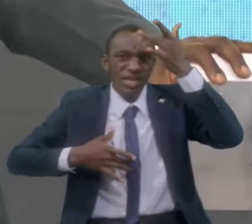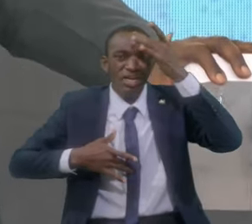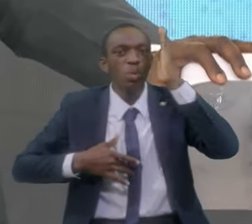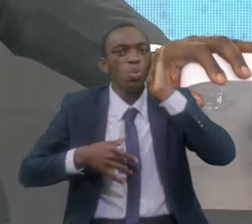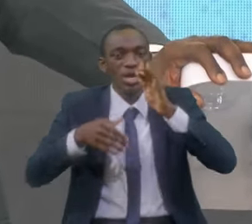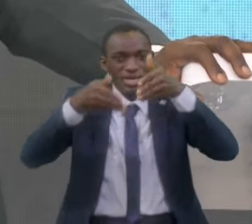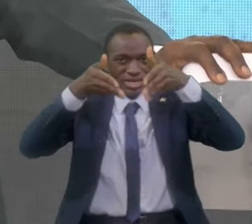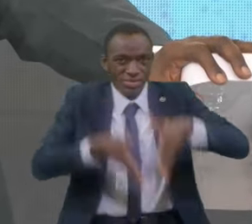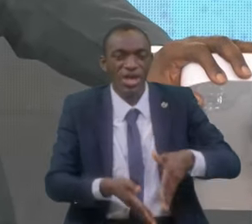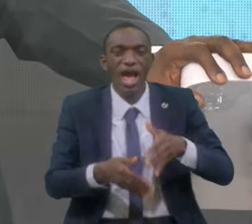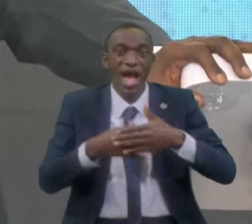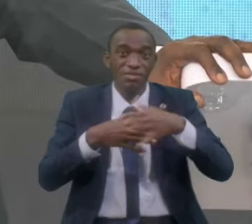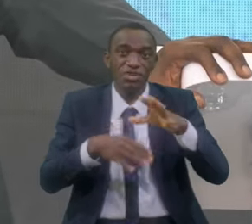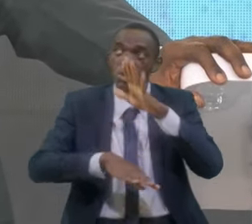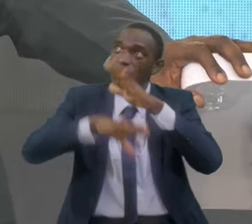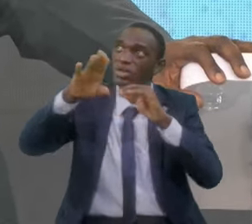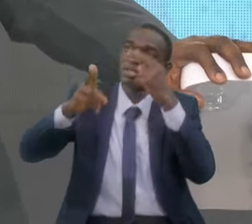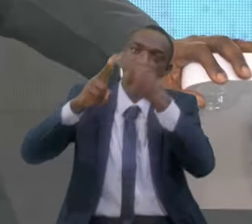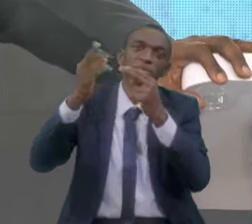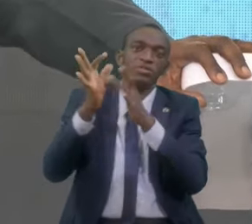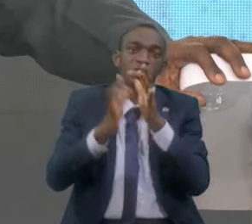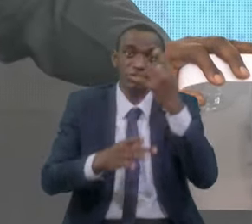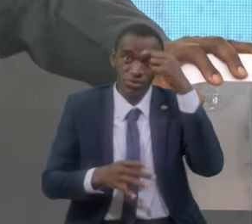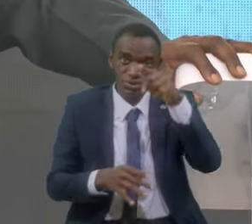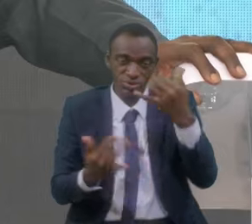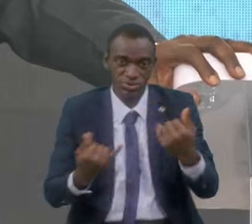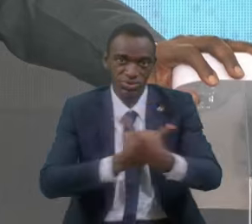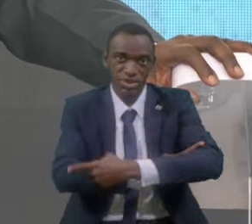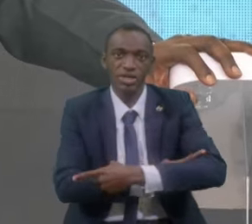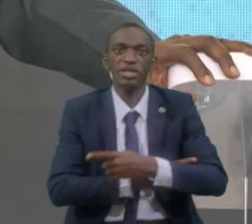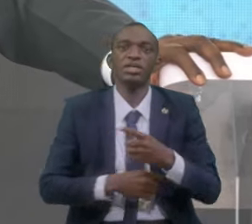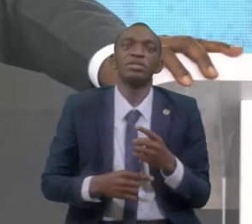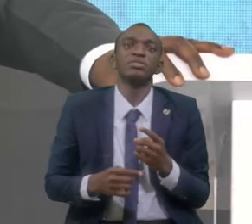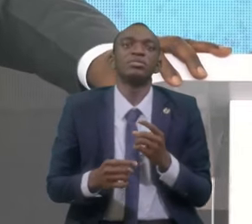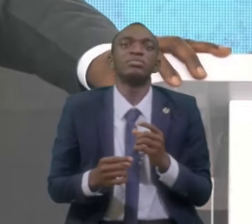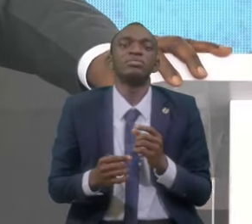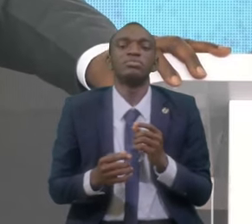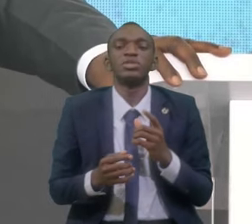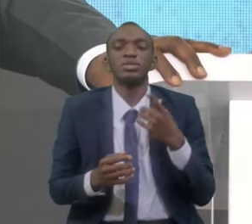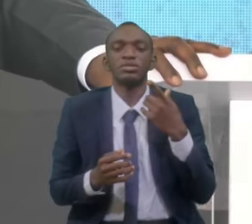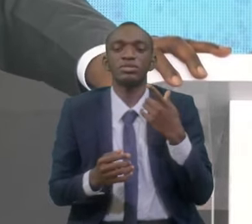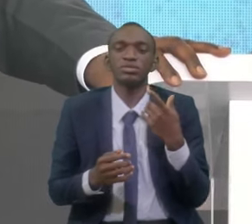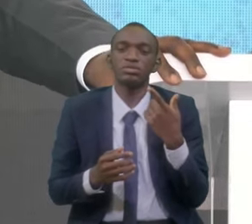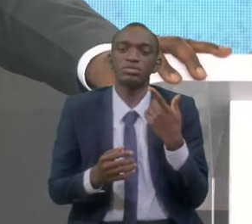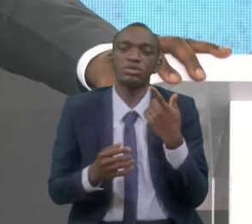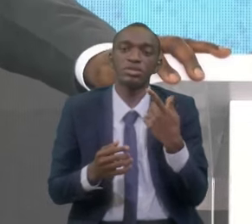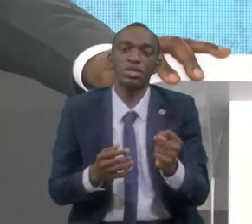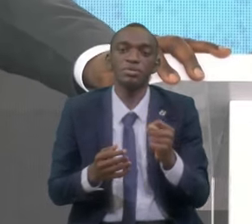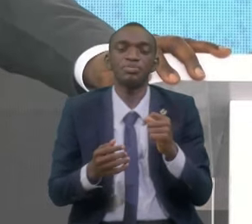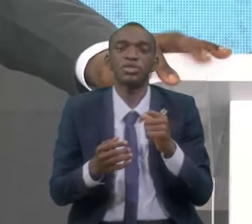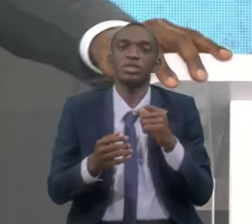name of Jesus on you today. Then leaning on the